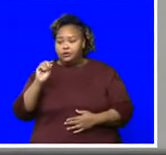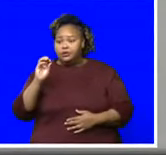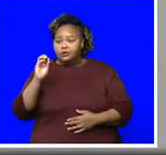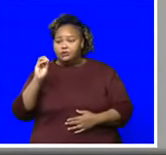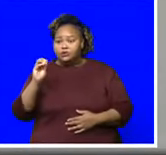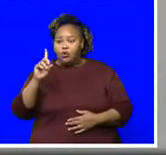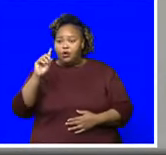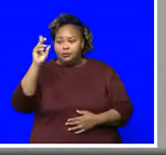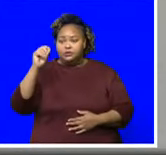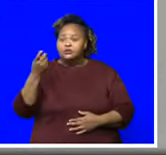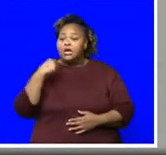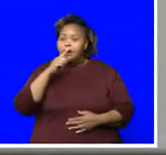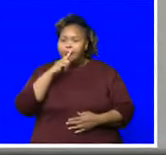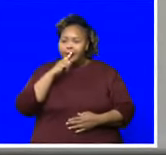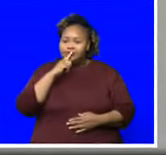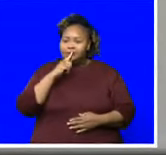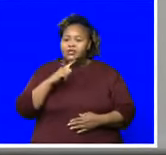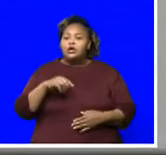nga